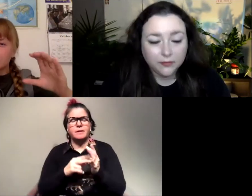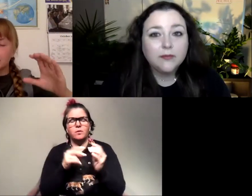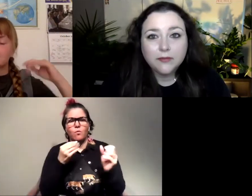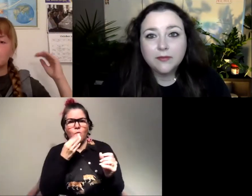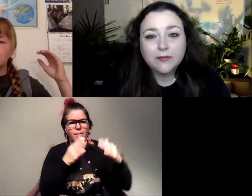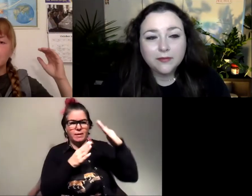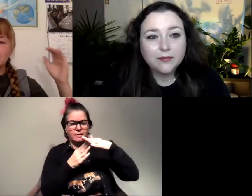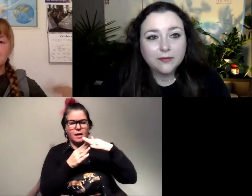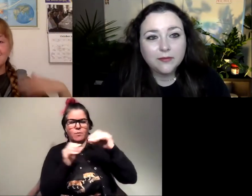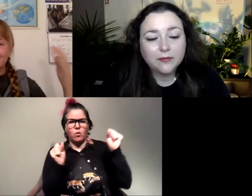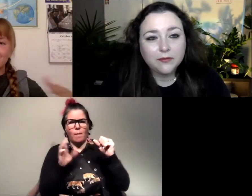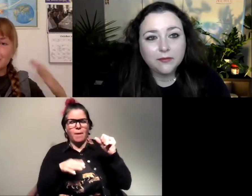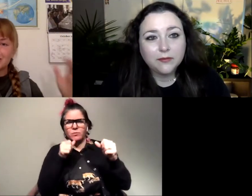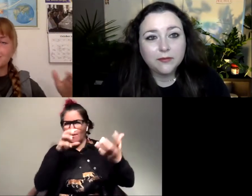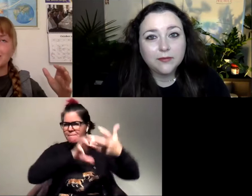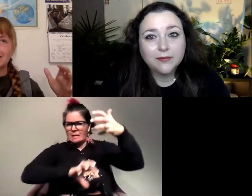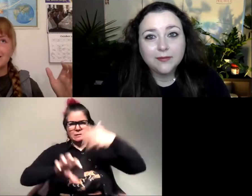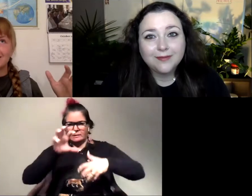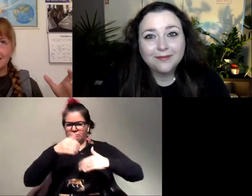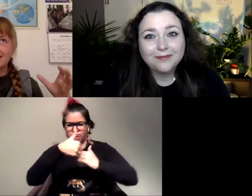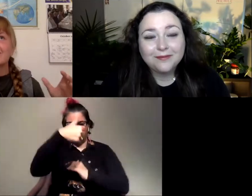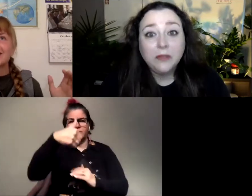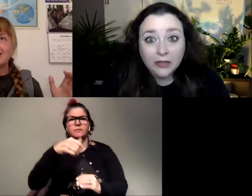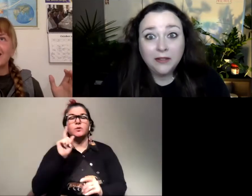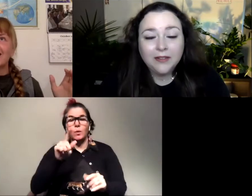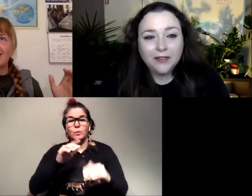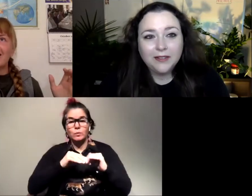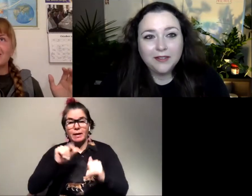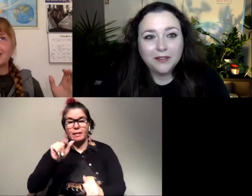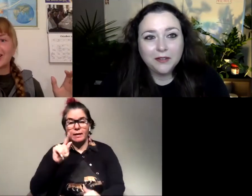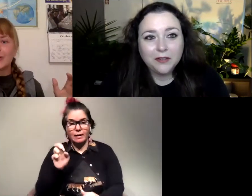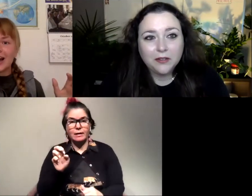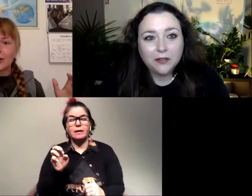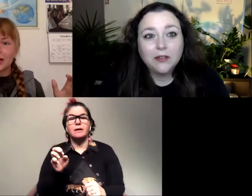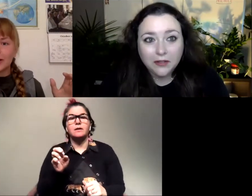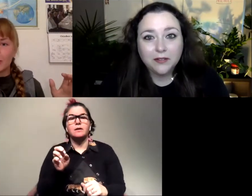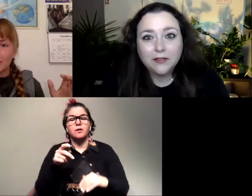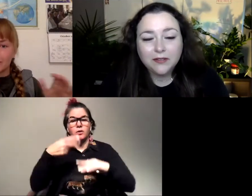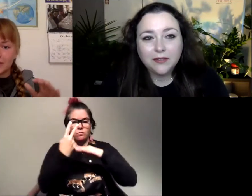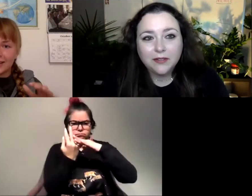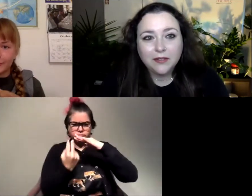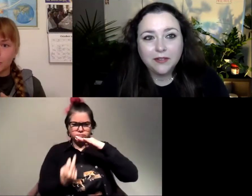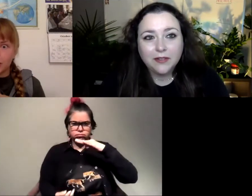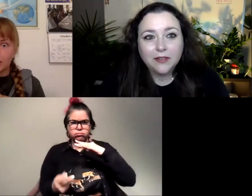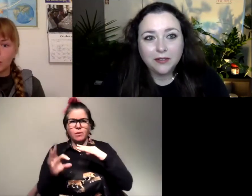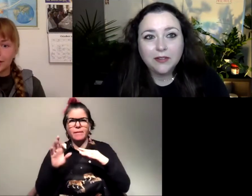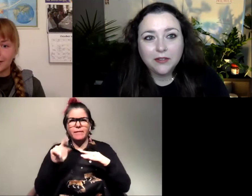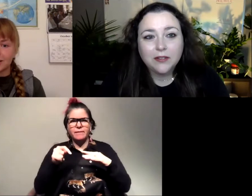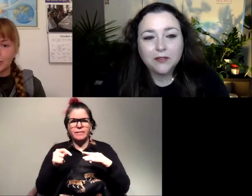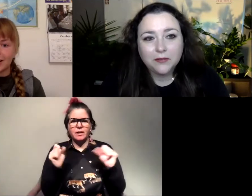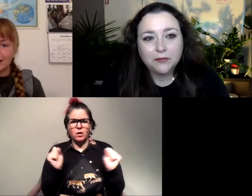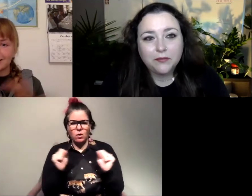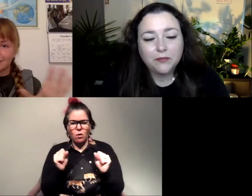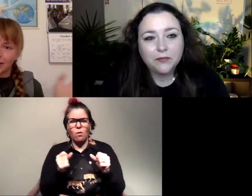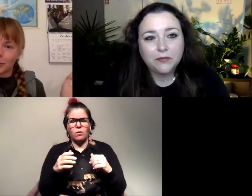really don't mix. So if you think about this, like if you've ever been swimming in a lake and then you like go down a little bit, or maybe your feet feel really cold and the rest of